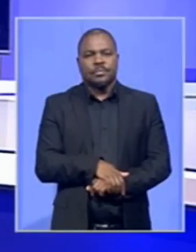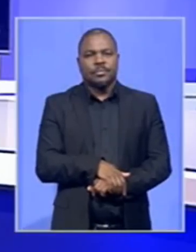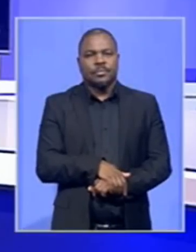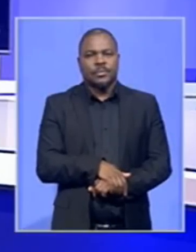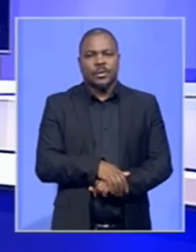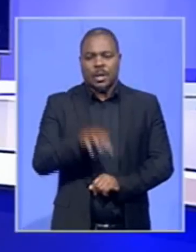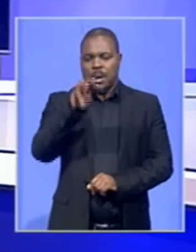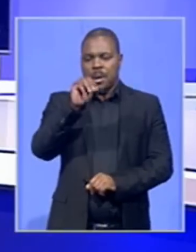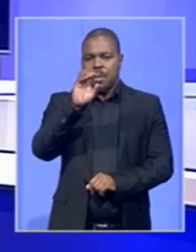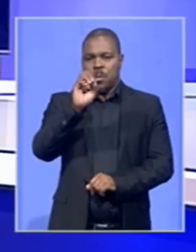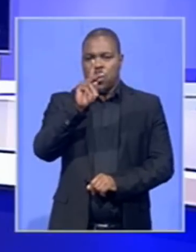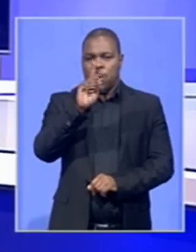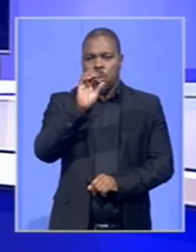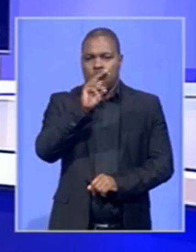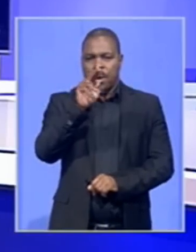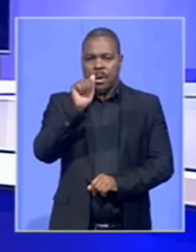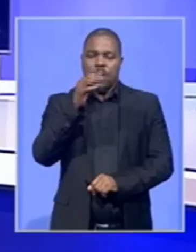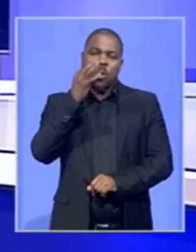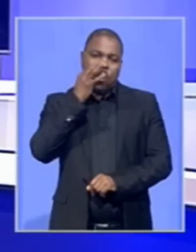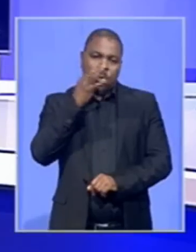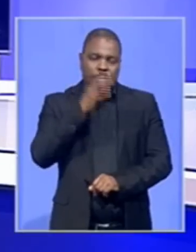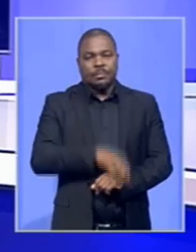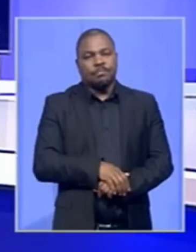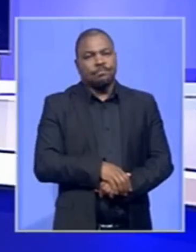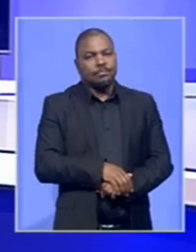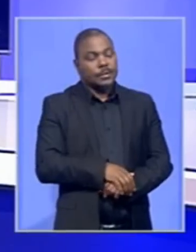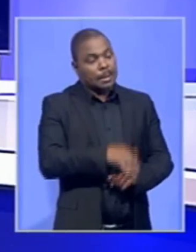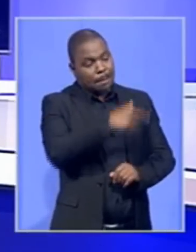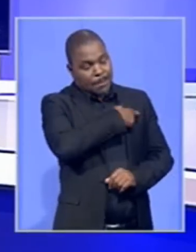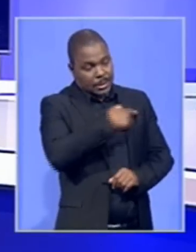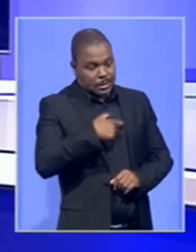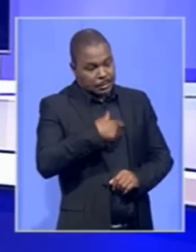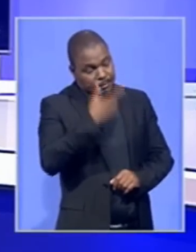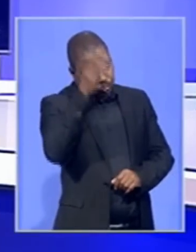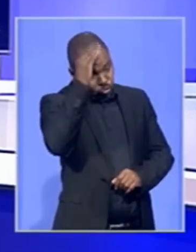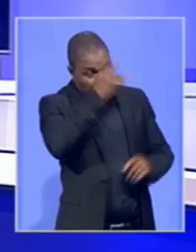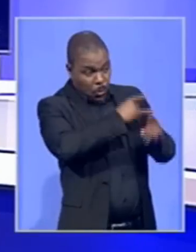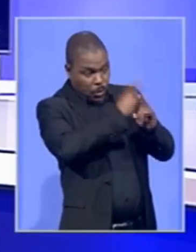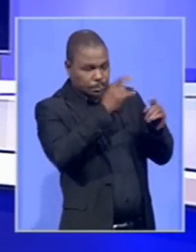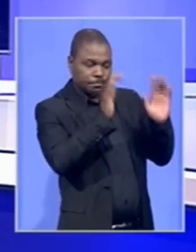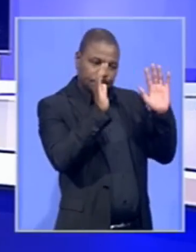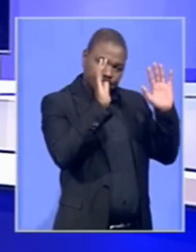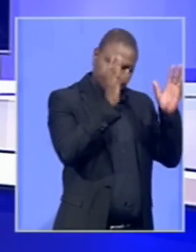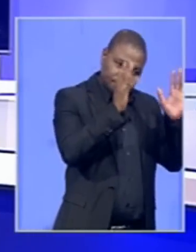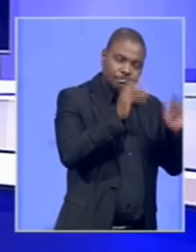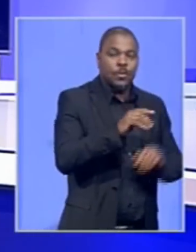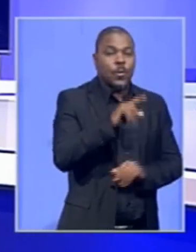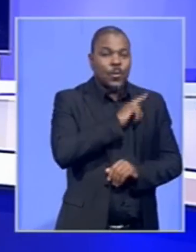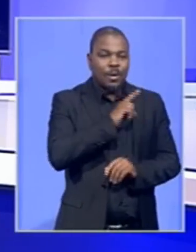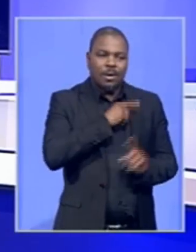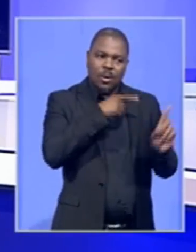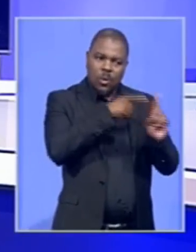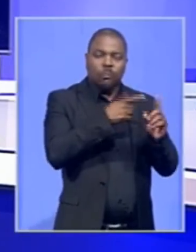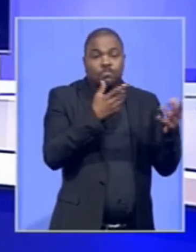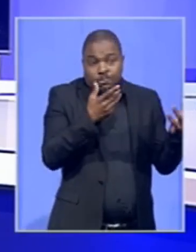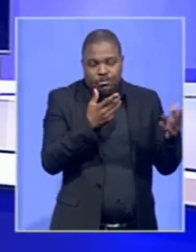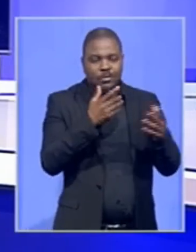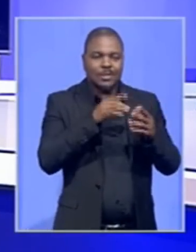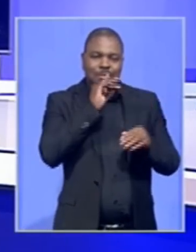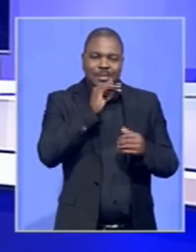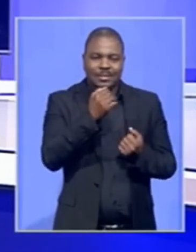Mpho Mokwena yena o re nna ke lebogiša mopresidente Trump ka phenyo ya gagwe, go bontšha gabotse gore o šomela naga ya